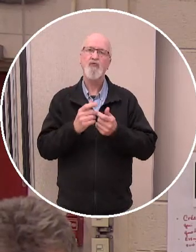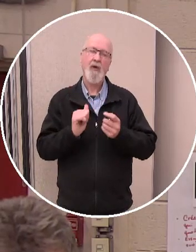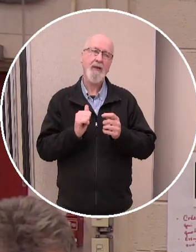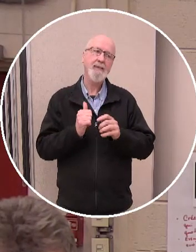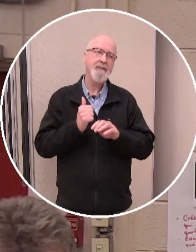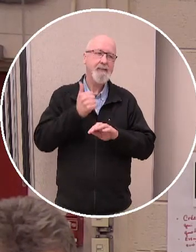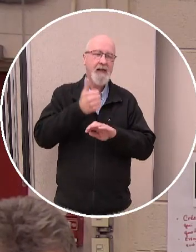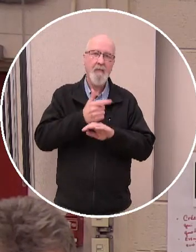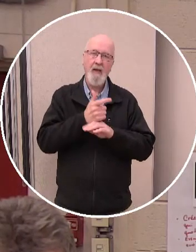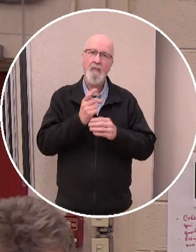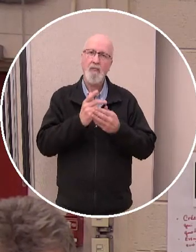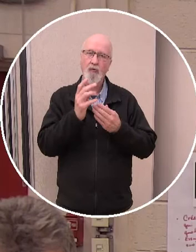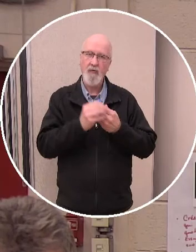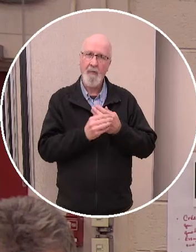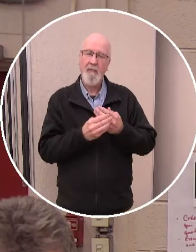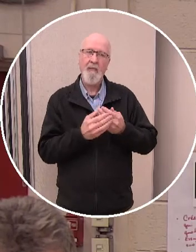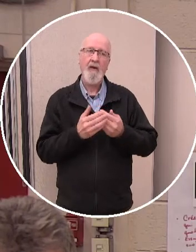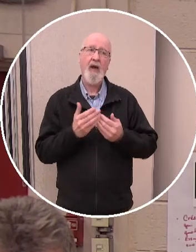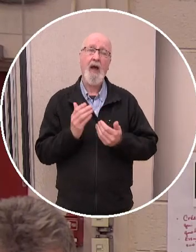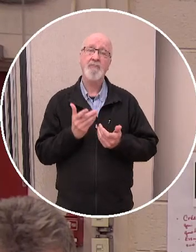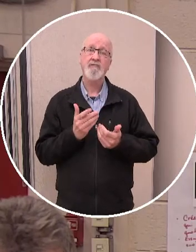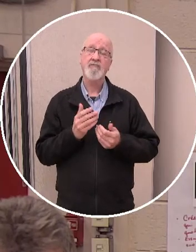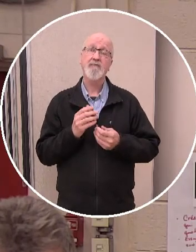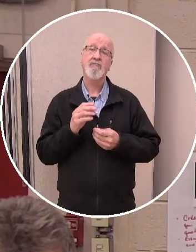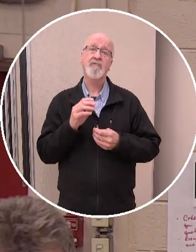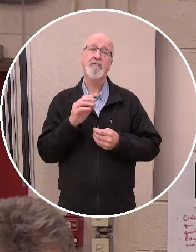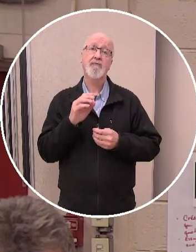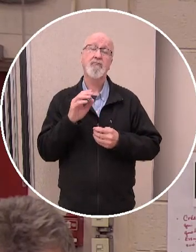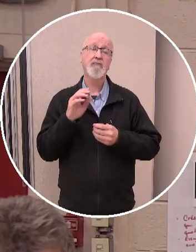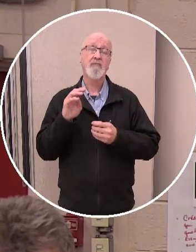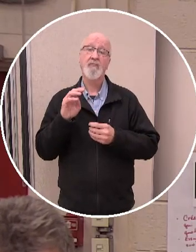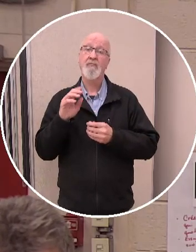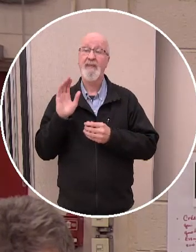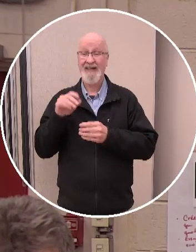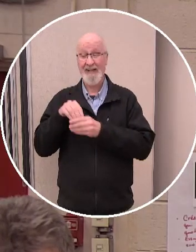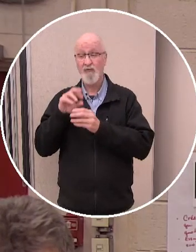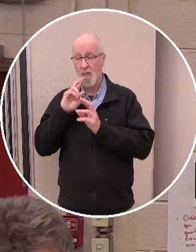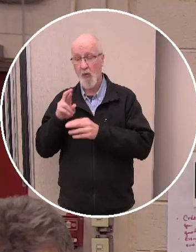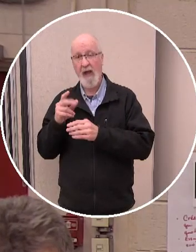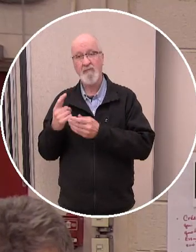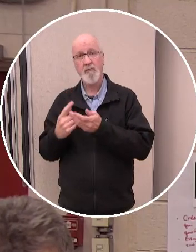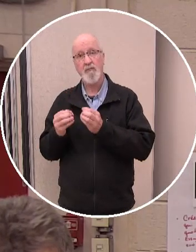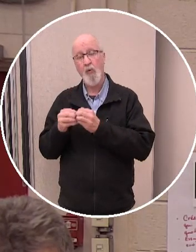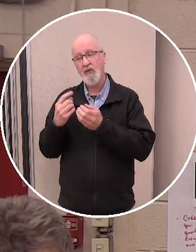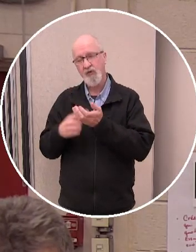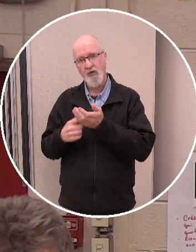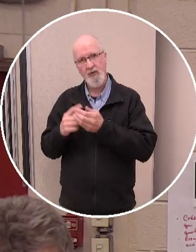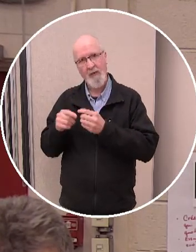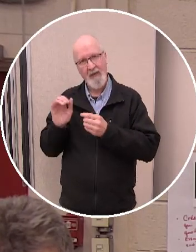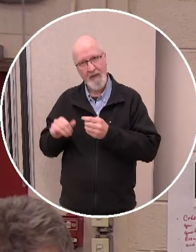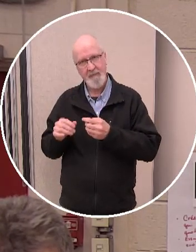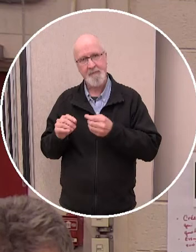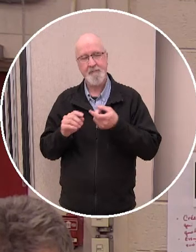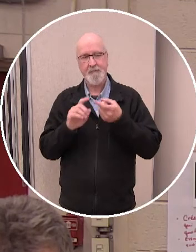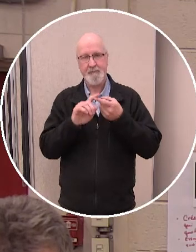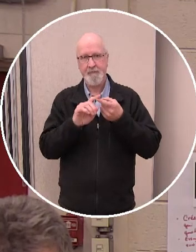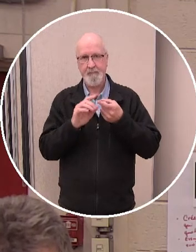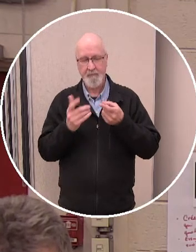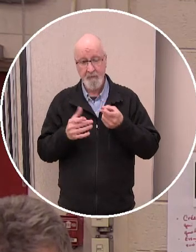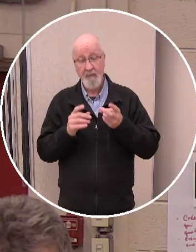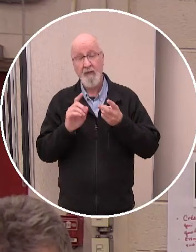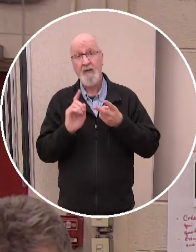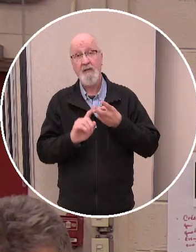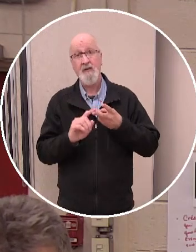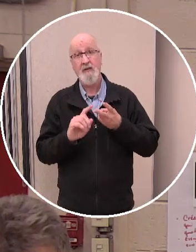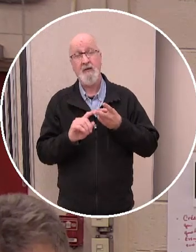program, and this was spoken of by Mr. Stack in the Director's report. The second item